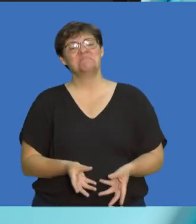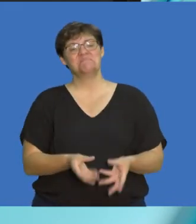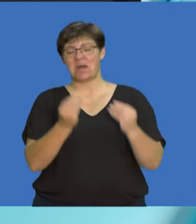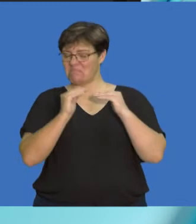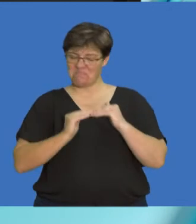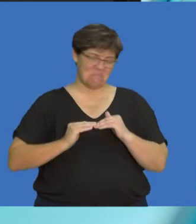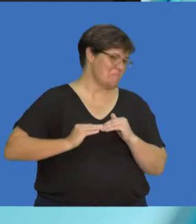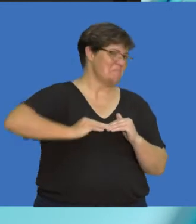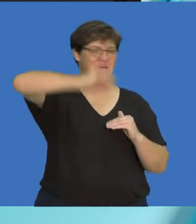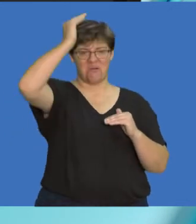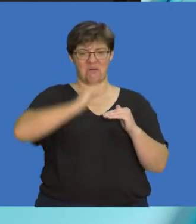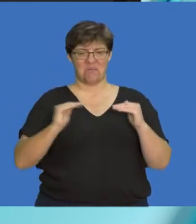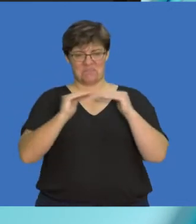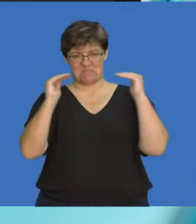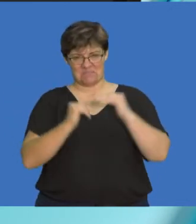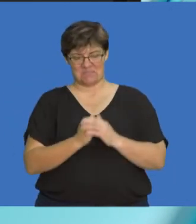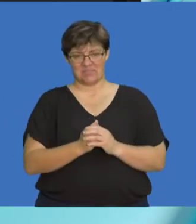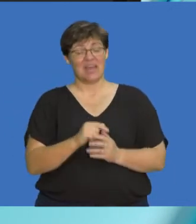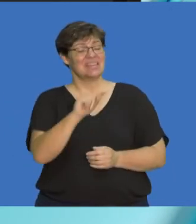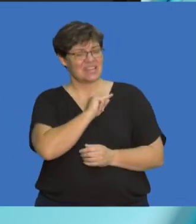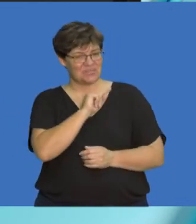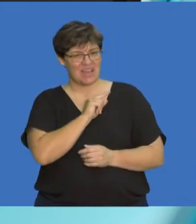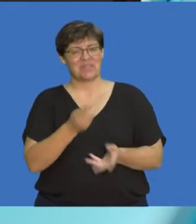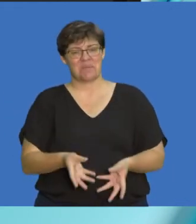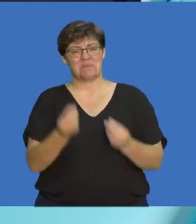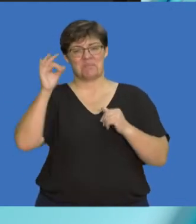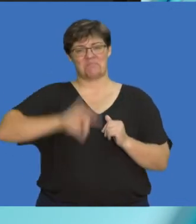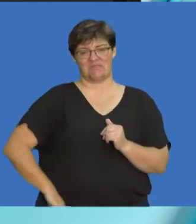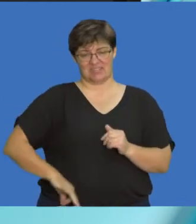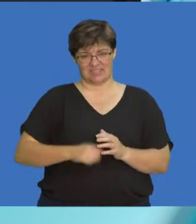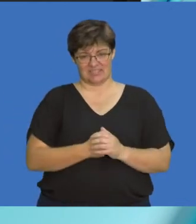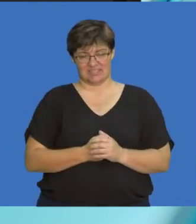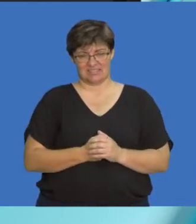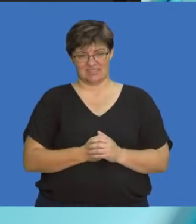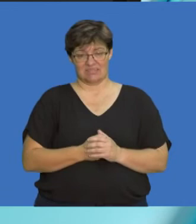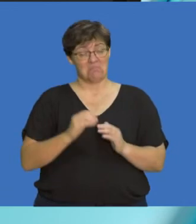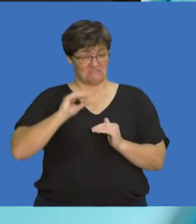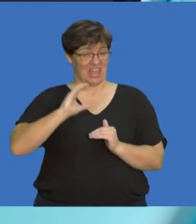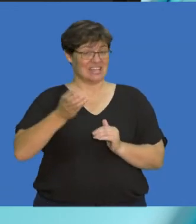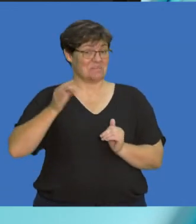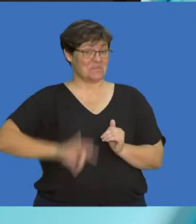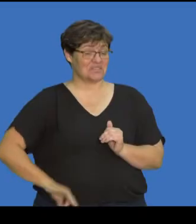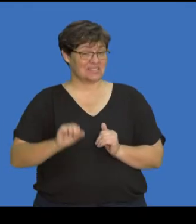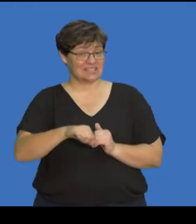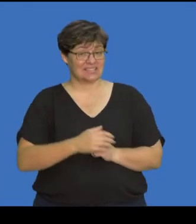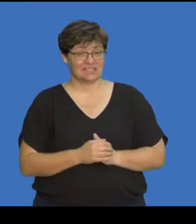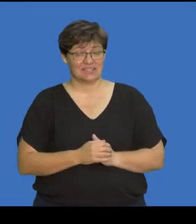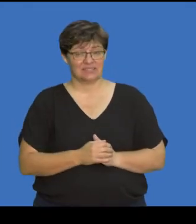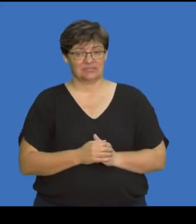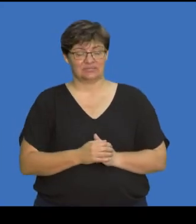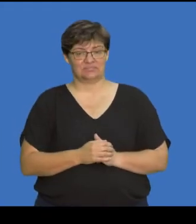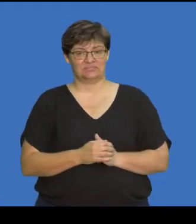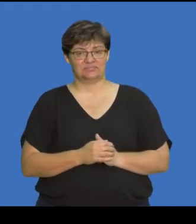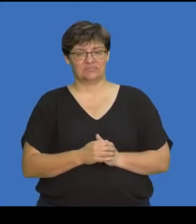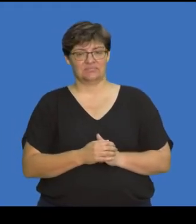over the break-even point, and therefore, they are making a profit, a substantial profit. At the moment, it is